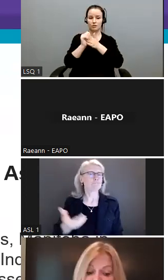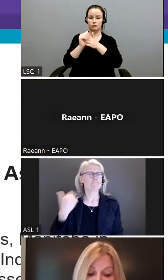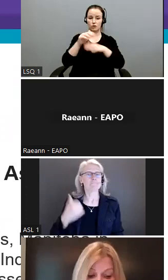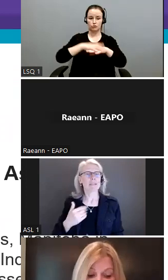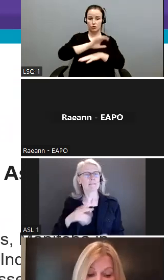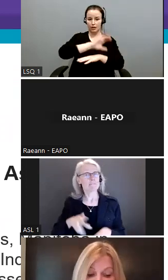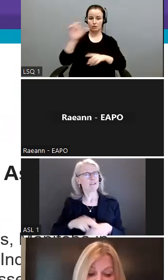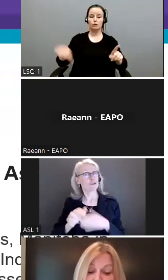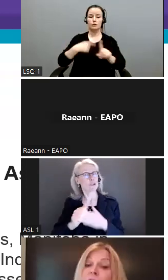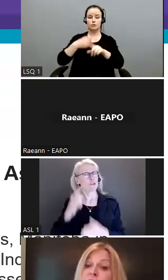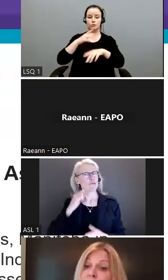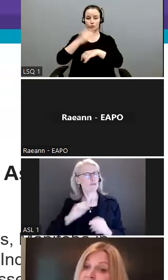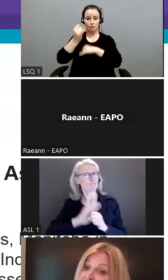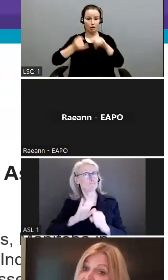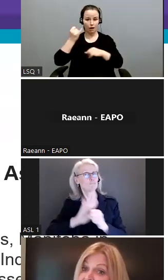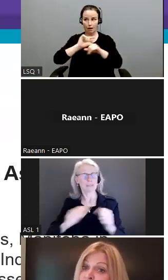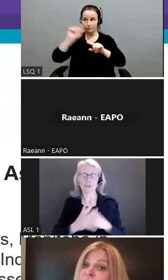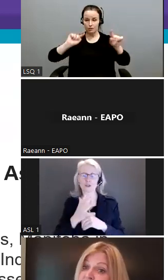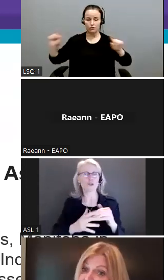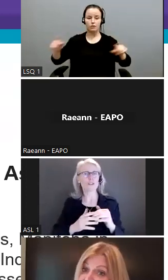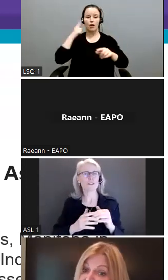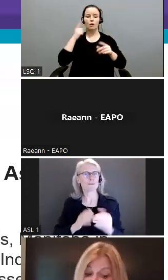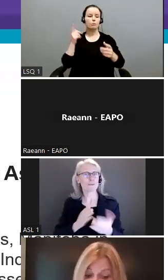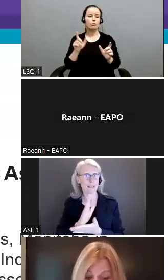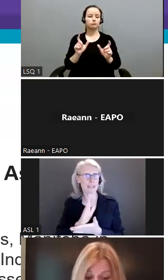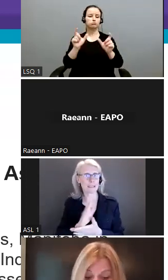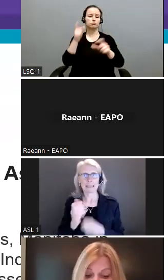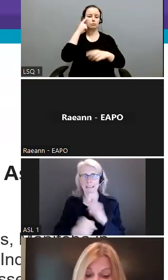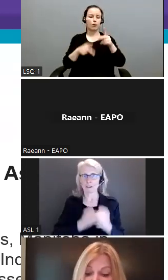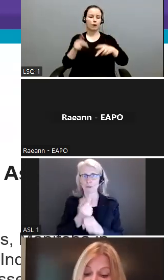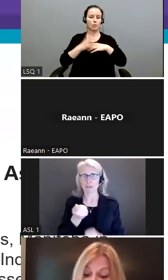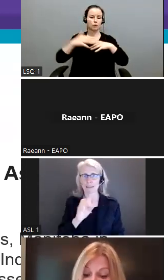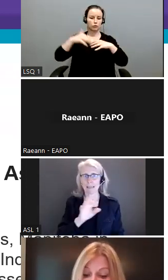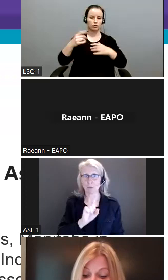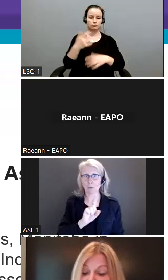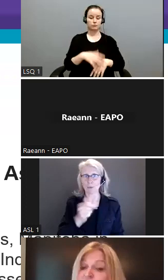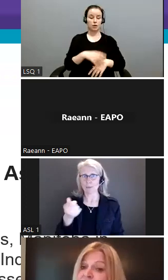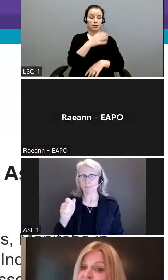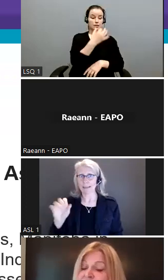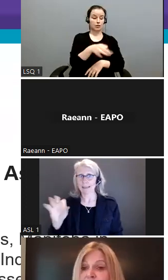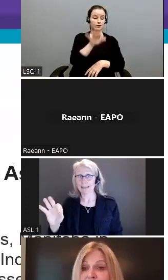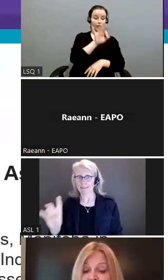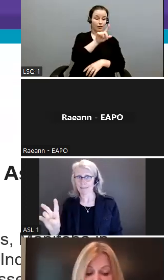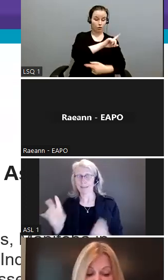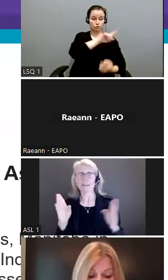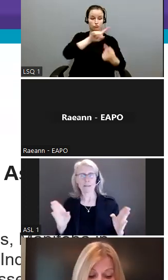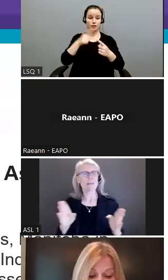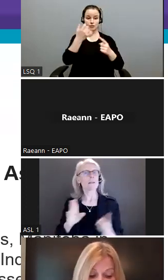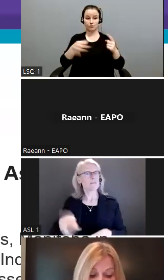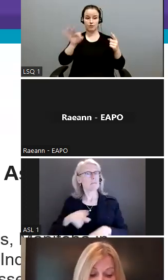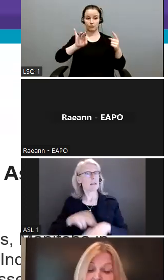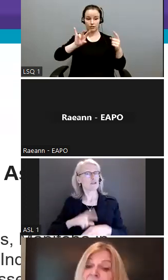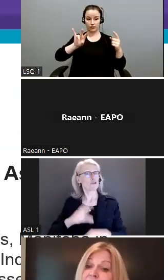Indigenous people's rights. From 1991 to 1997, he was the national chief of the Assembly of First